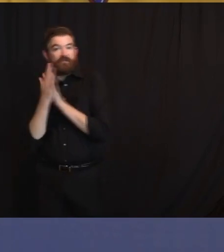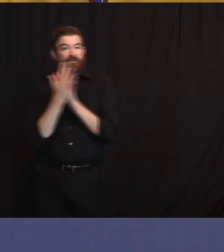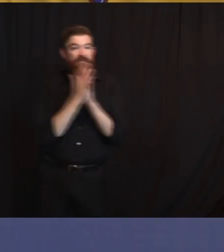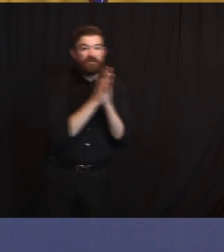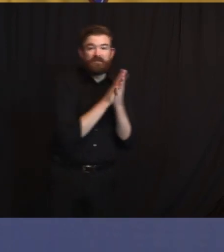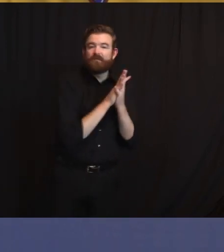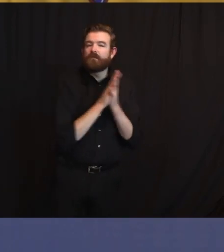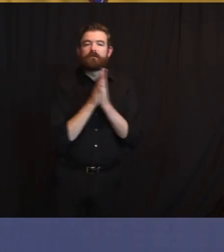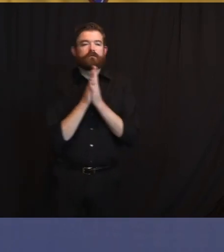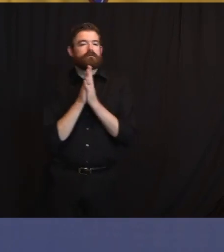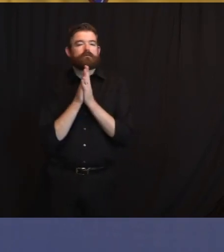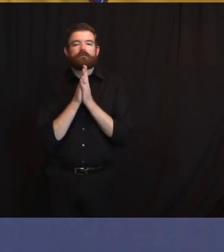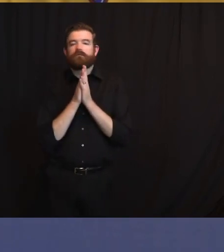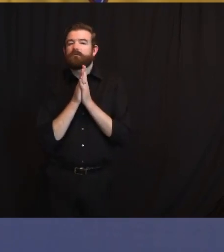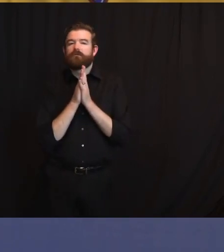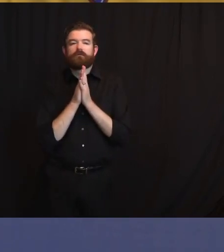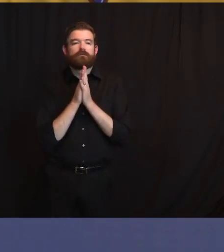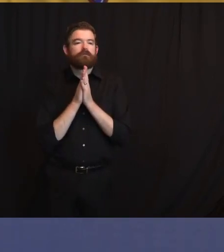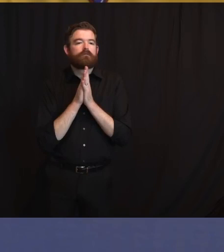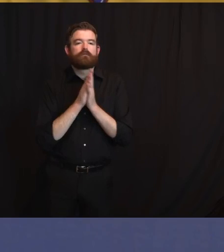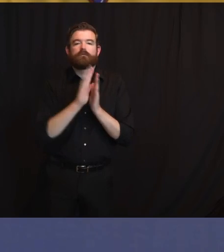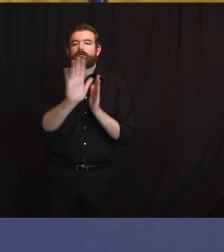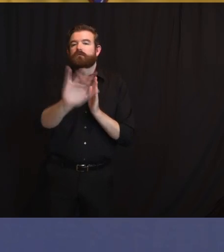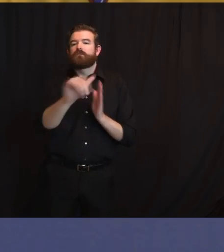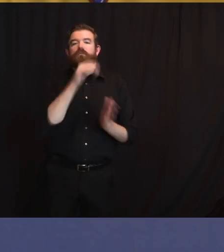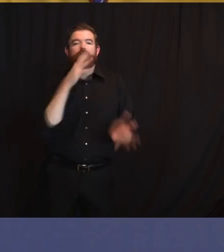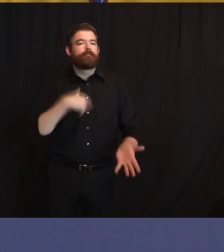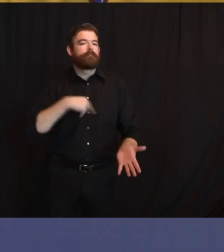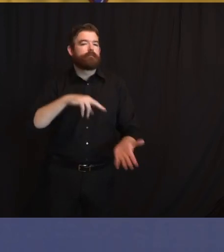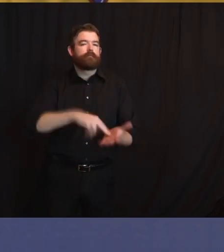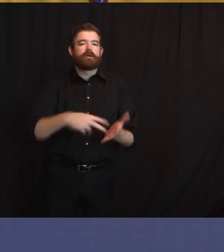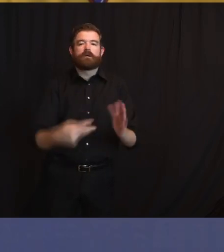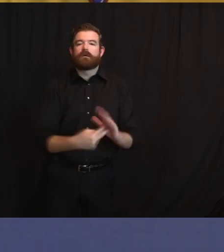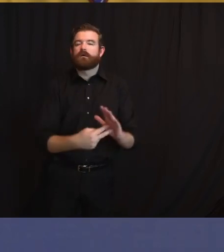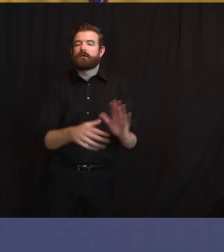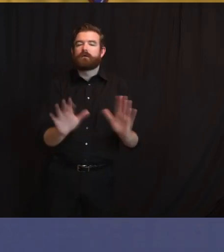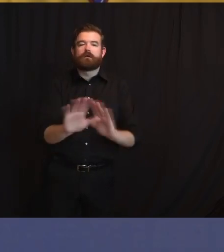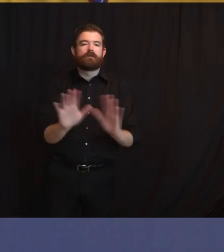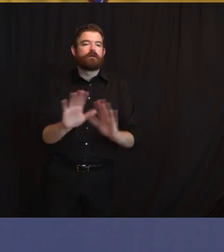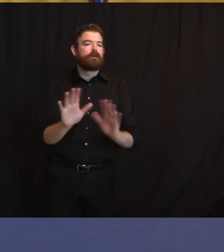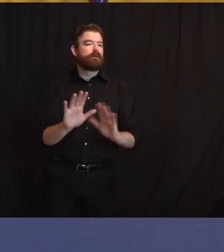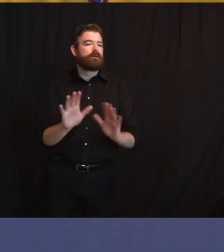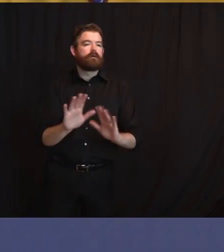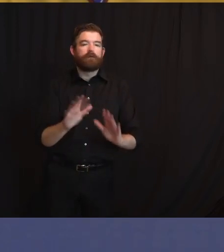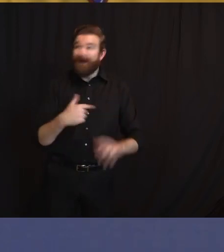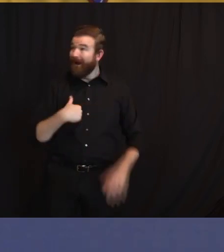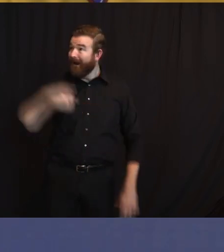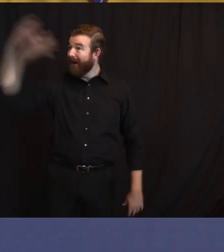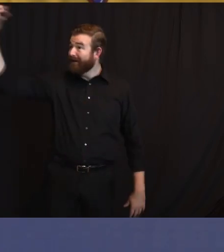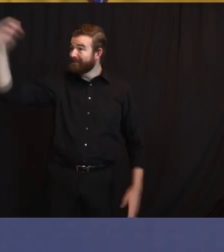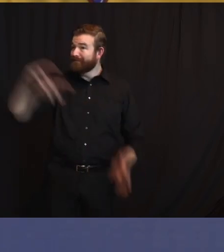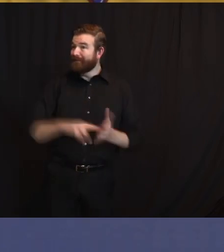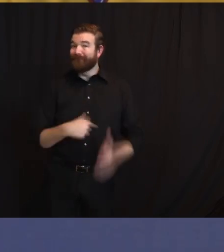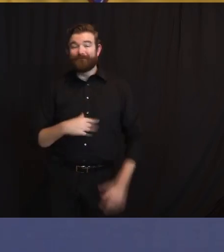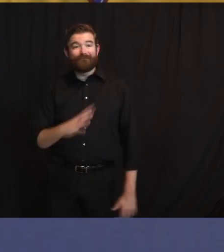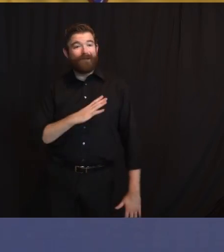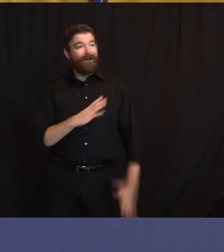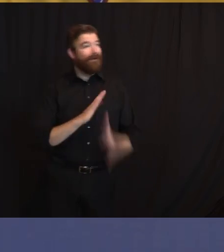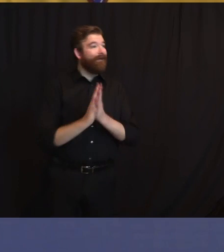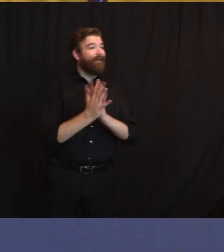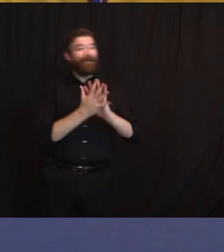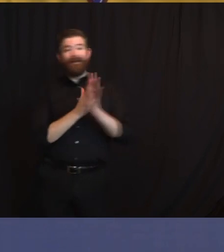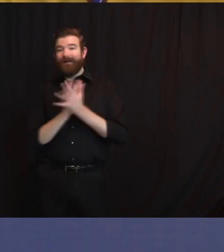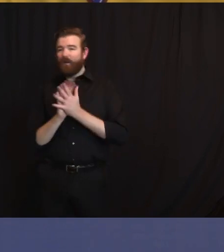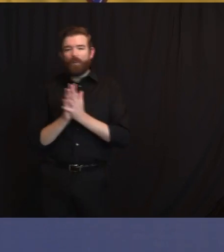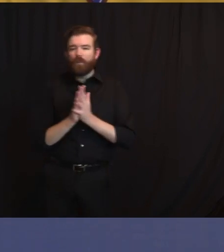spirit, folks. That's not what we're asking for. Keep your distance. And by the way, too few face coverings, I have to